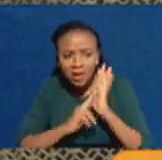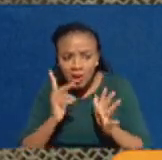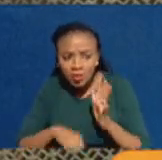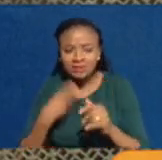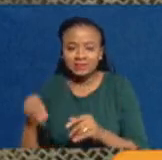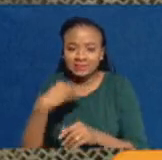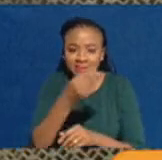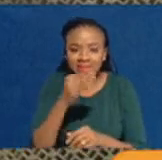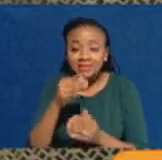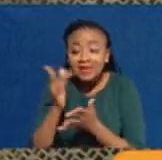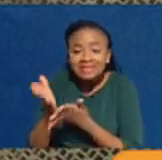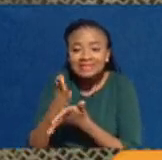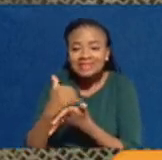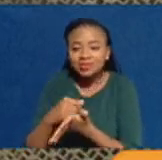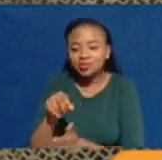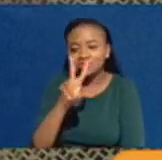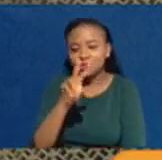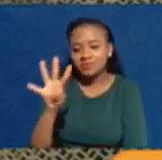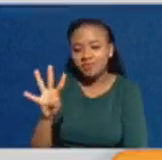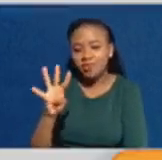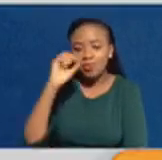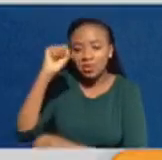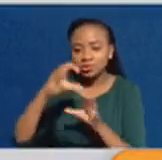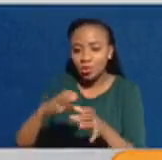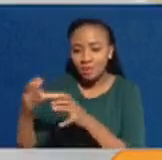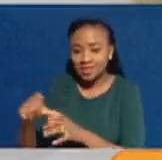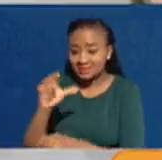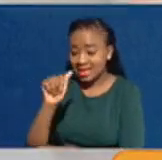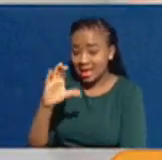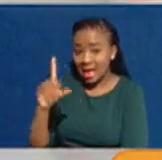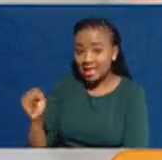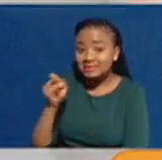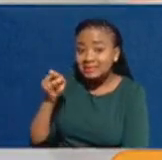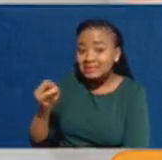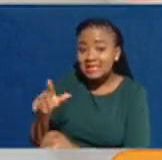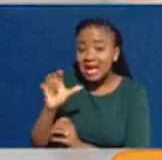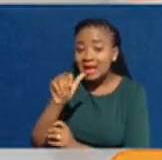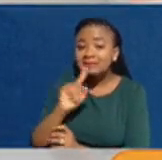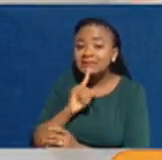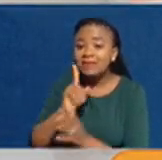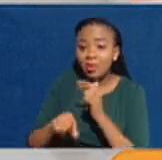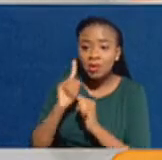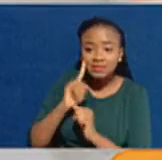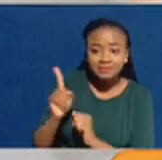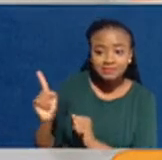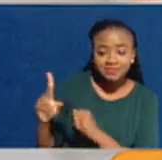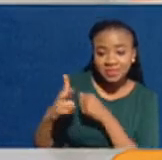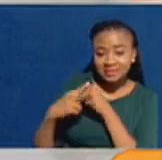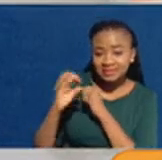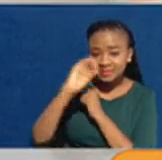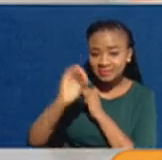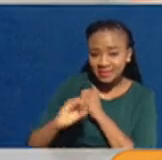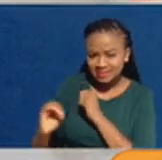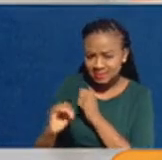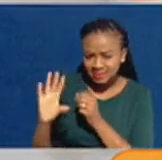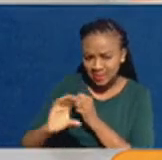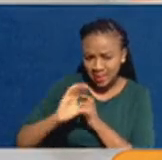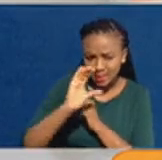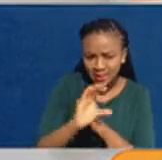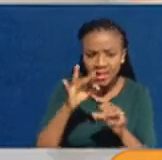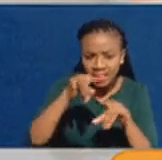Section 24 of the Political Parties Act. According to the law, 70% of the fund is shared based on the total number